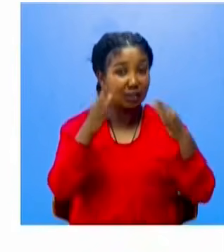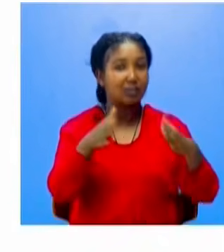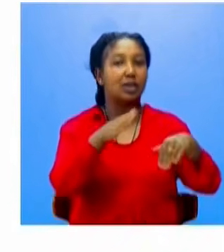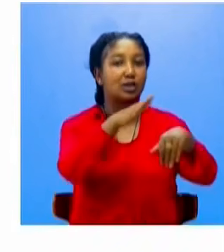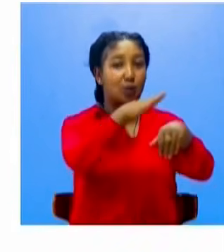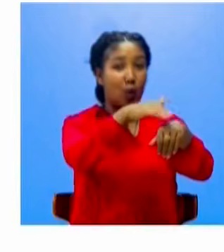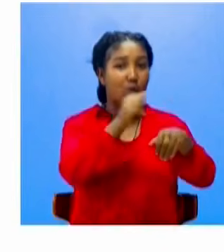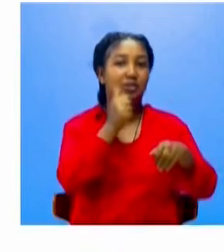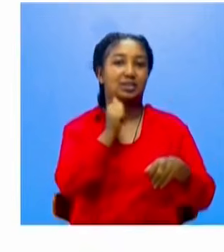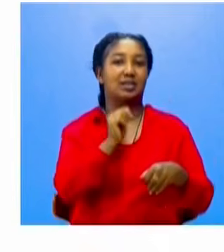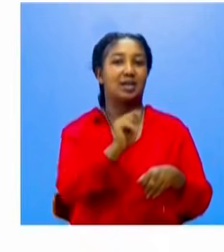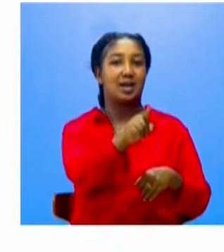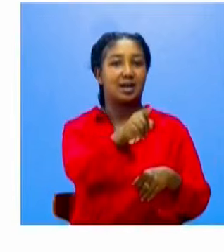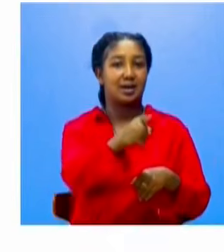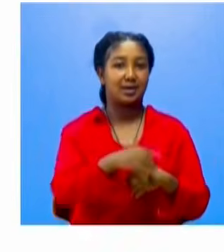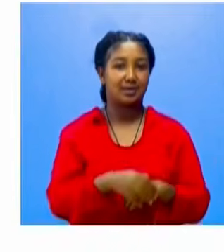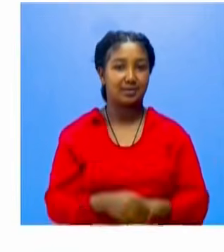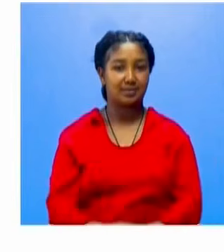calls her.